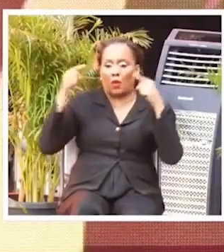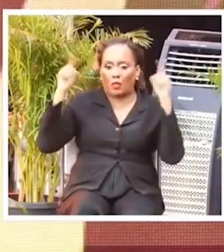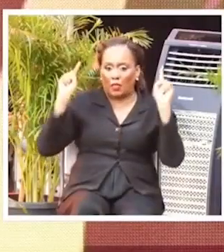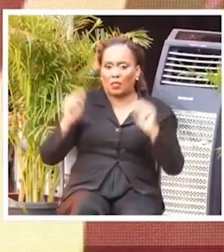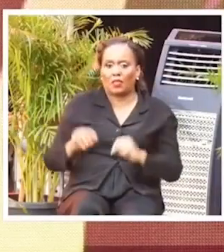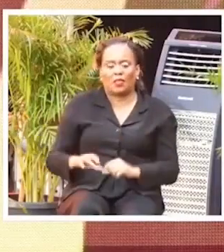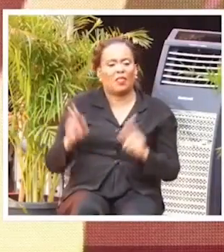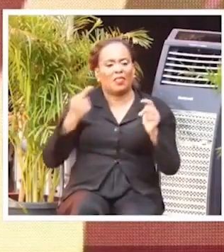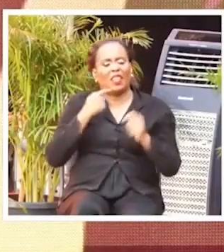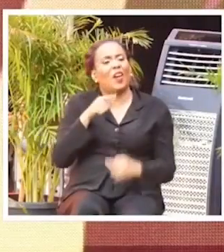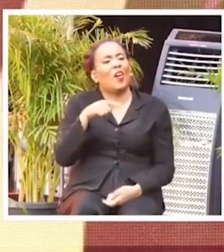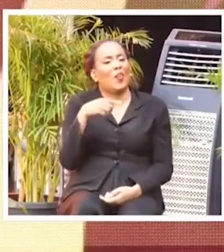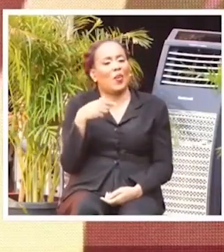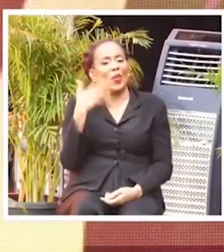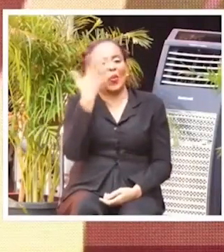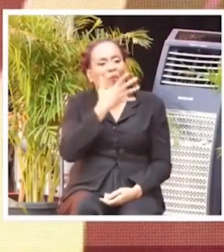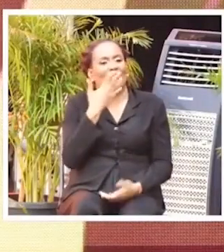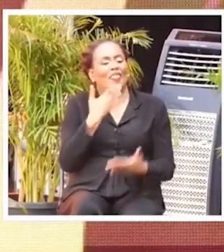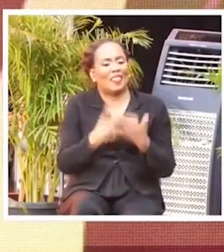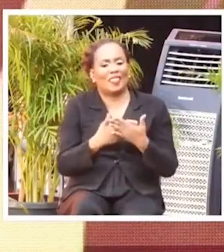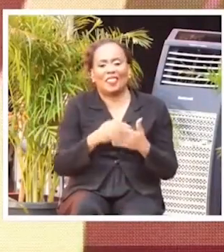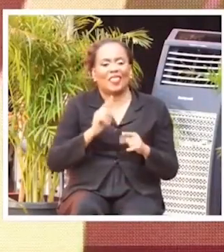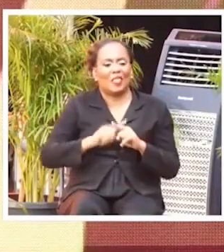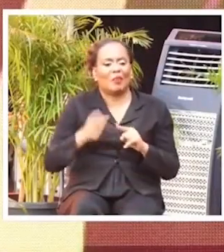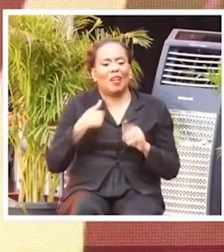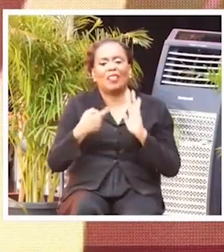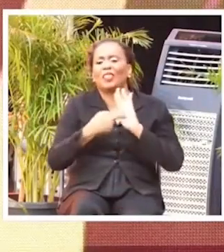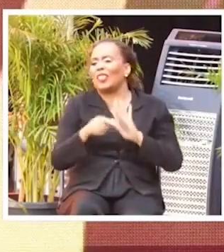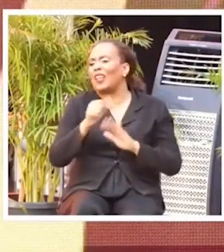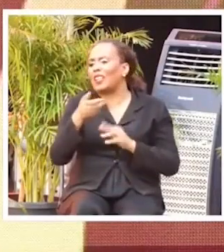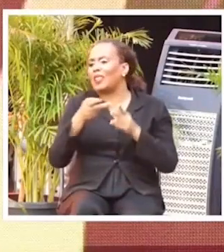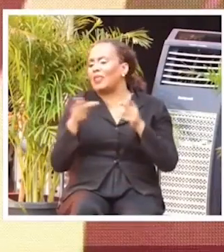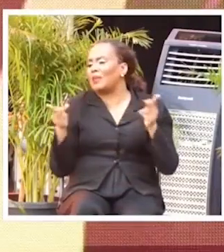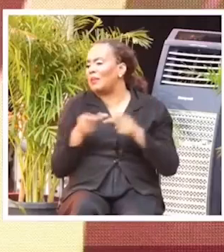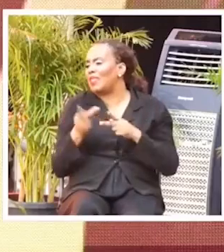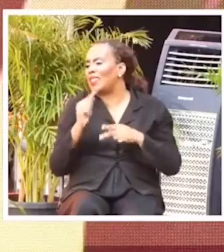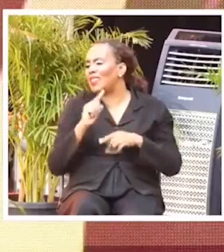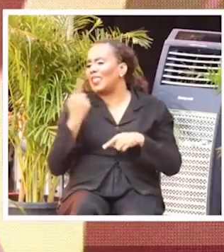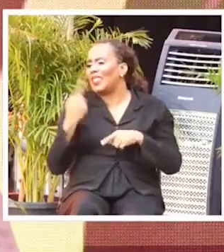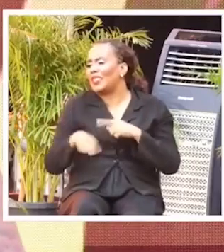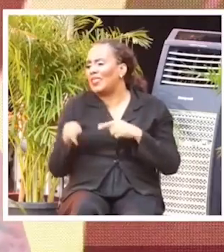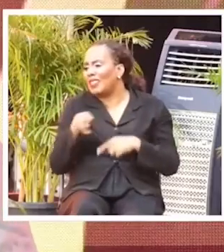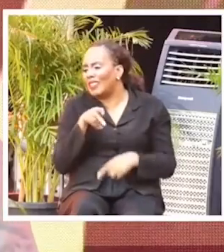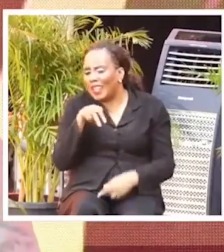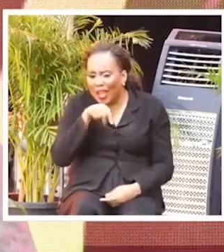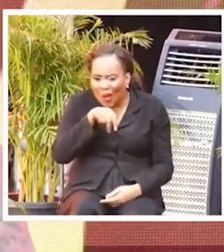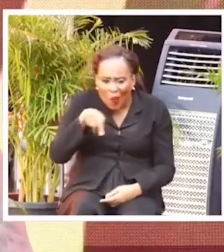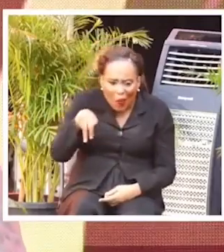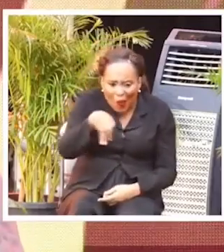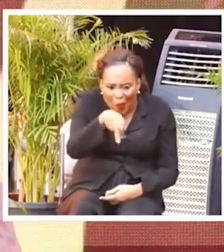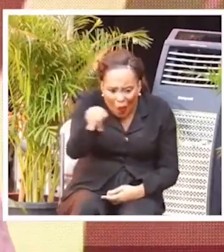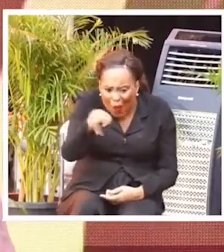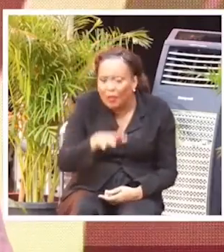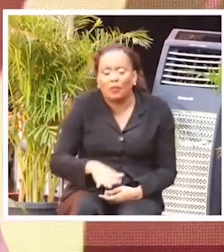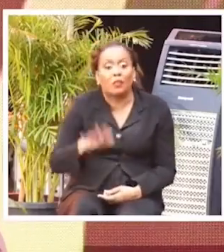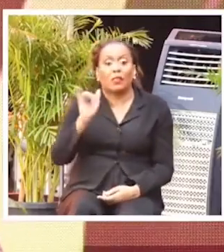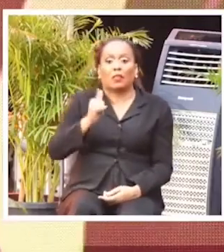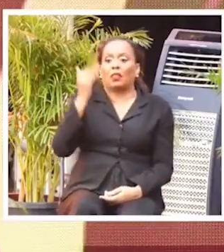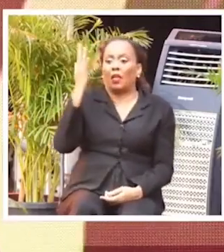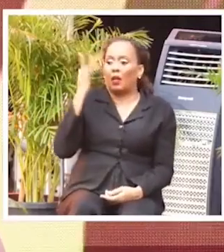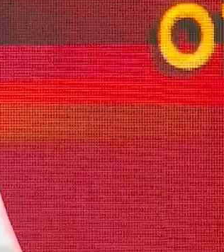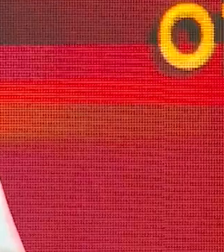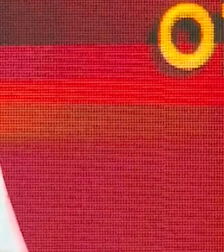In the headlines, the Prime Minister outlines principles to invigorate the country, dubbed Beacons of Barbados